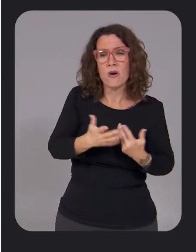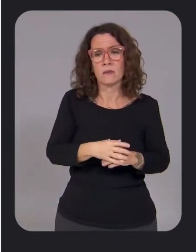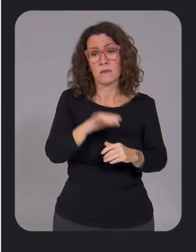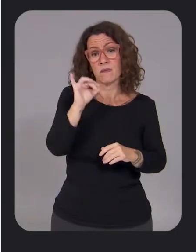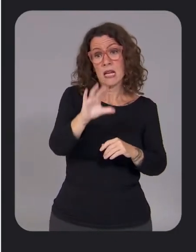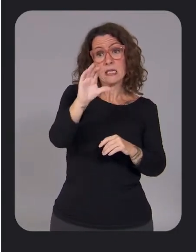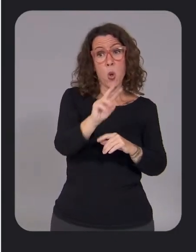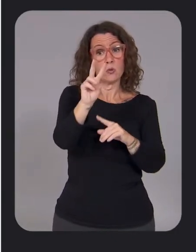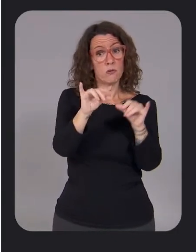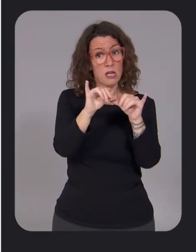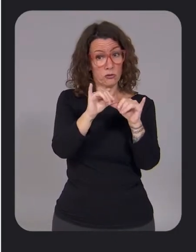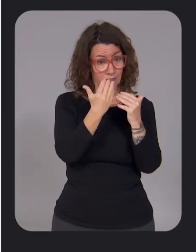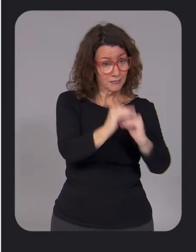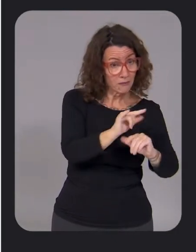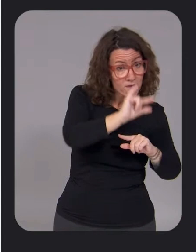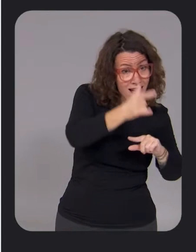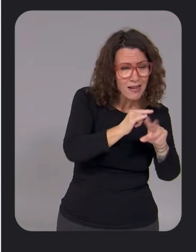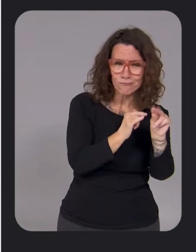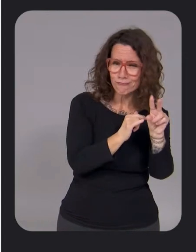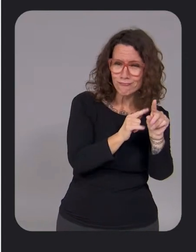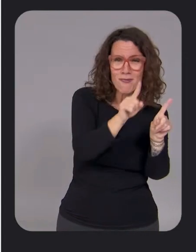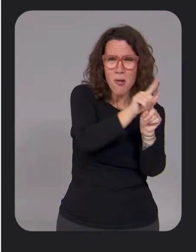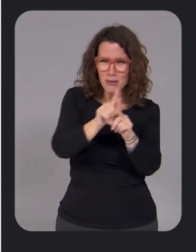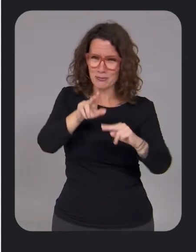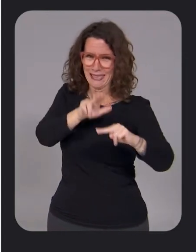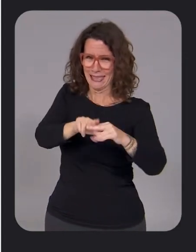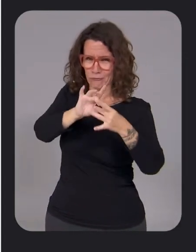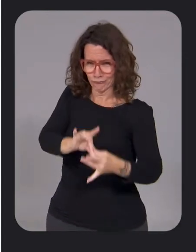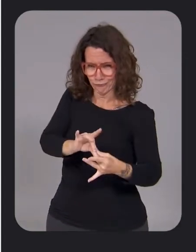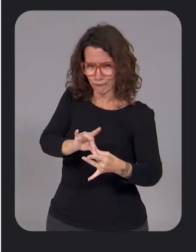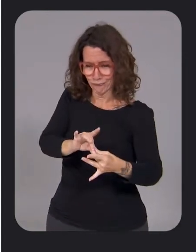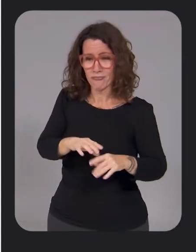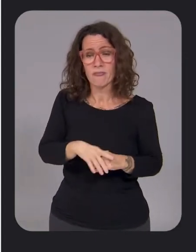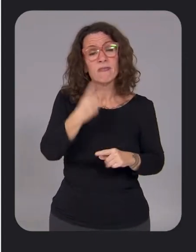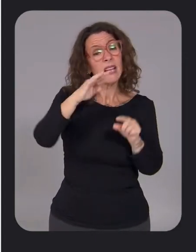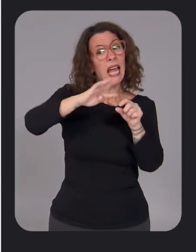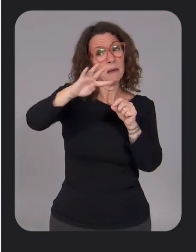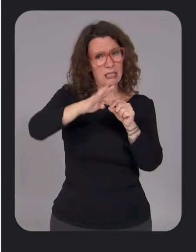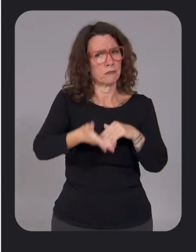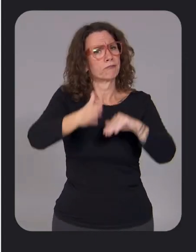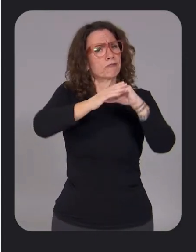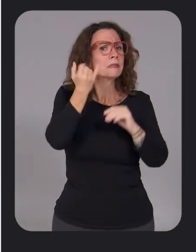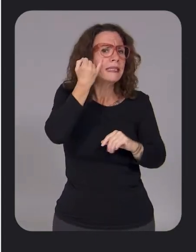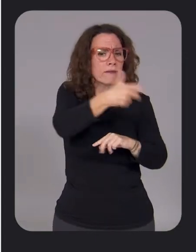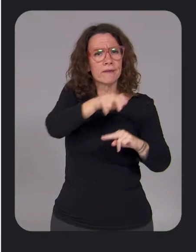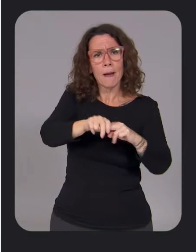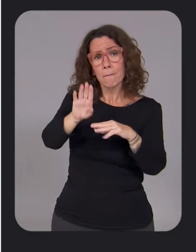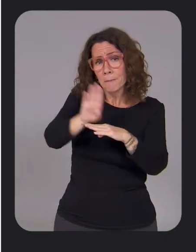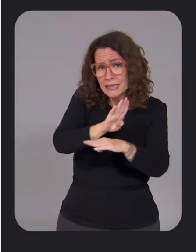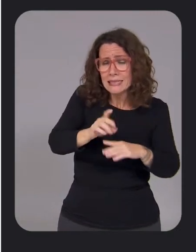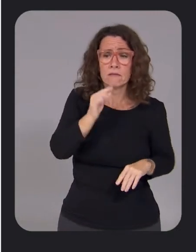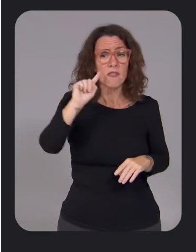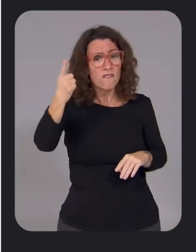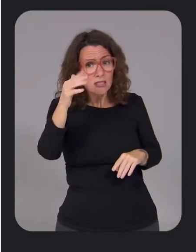CO2 metrics are not just flight-specific, they're also seat-specific. Emissions will increase for business or first-class